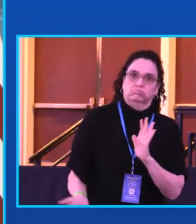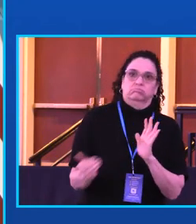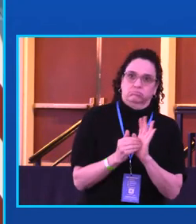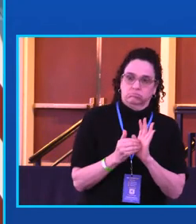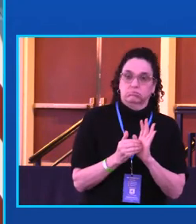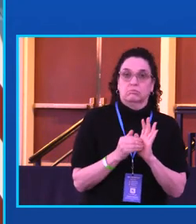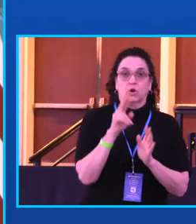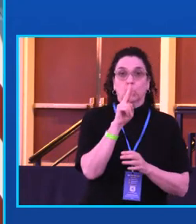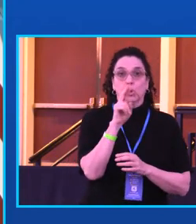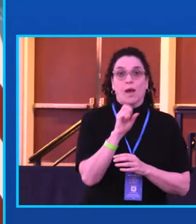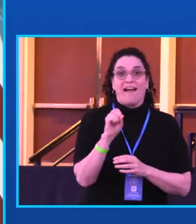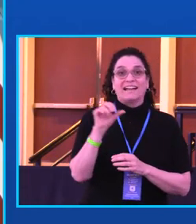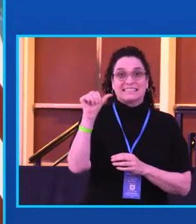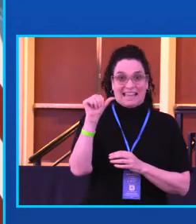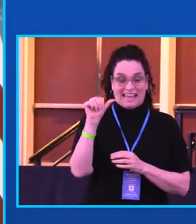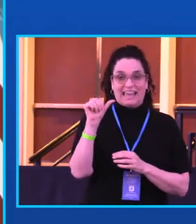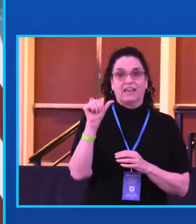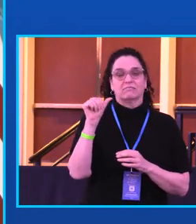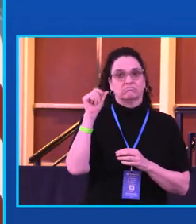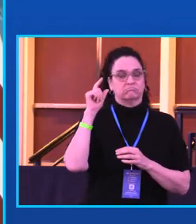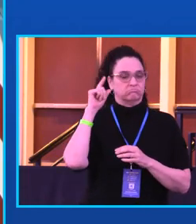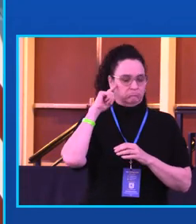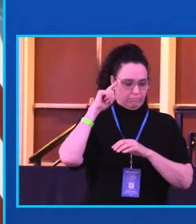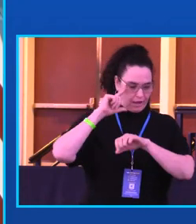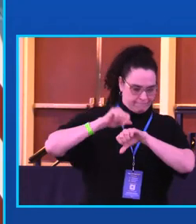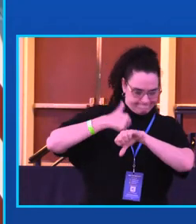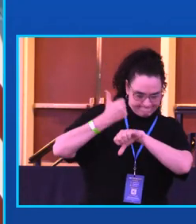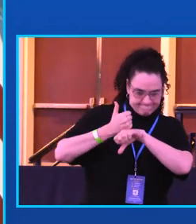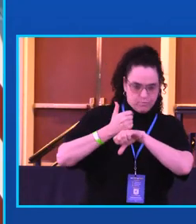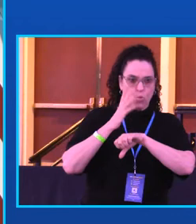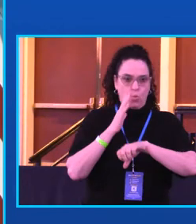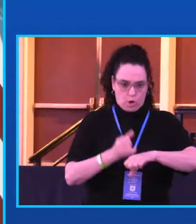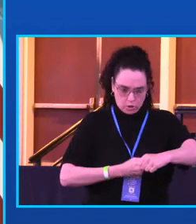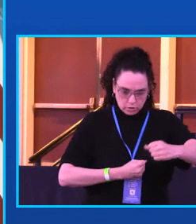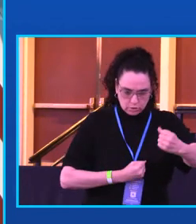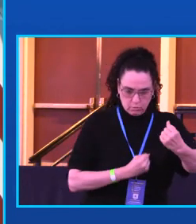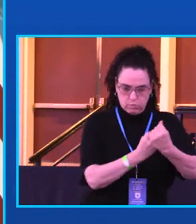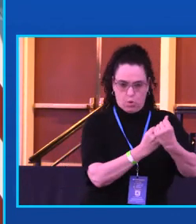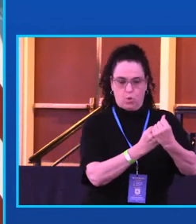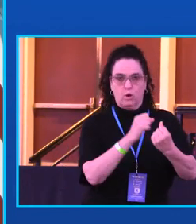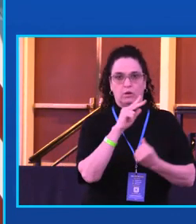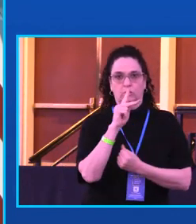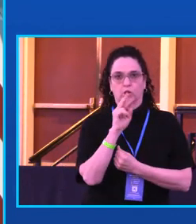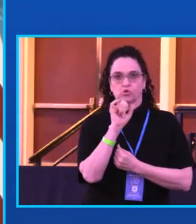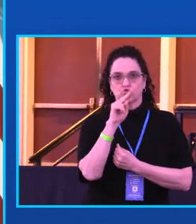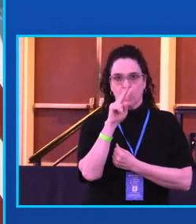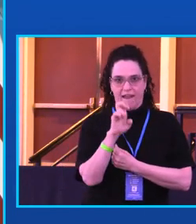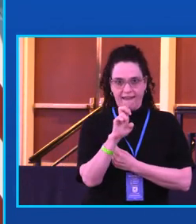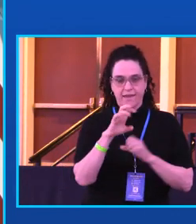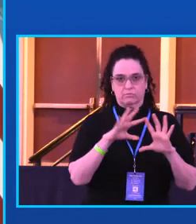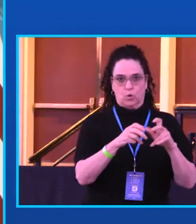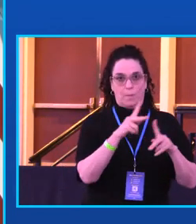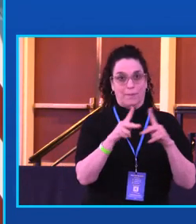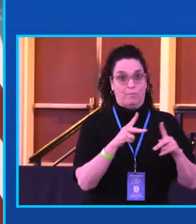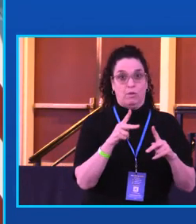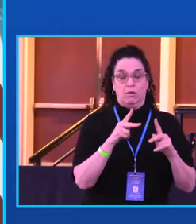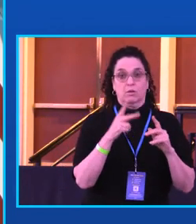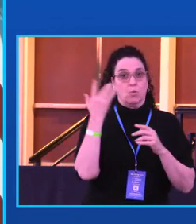The United States stands firmly with the Ukrainian people in defense of the NATO alliance.